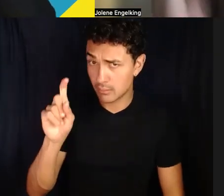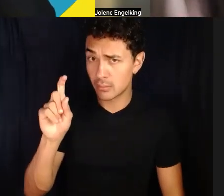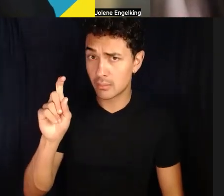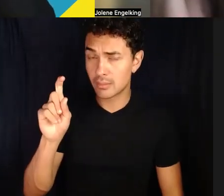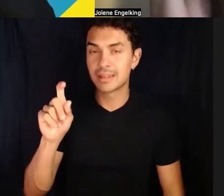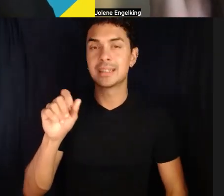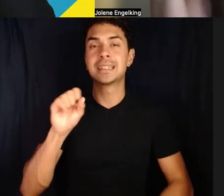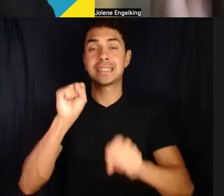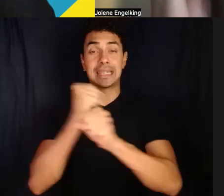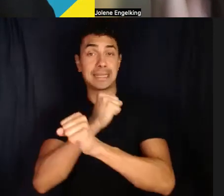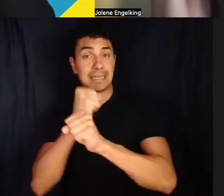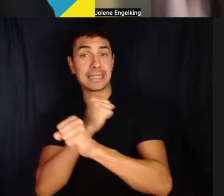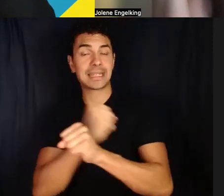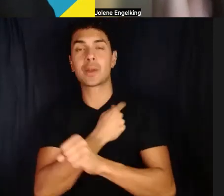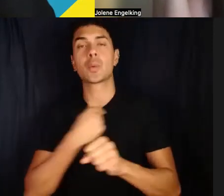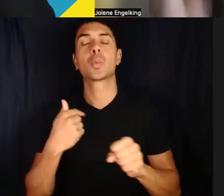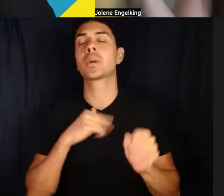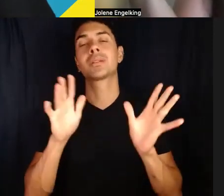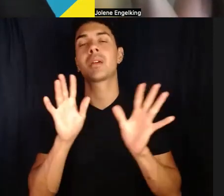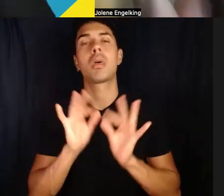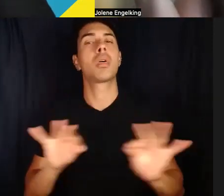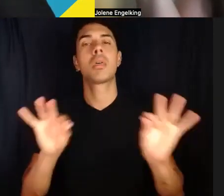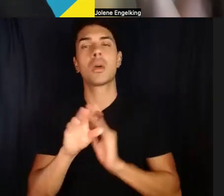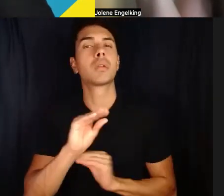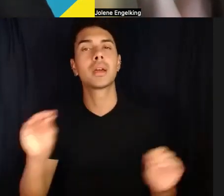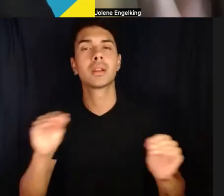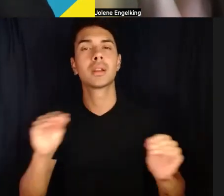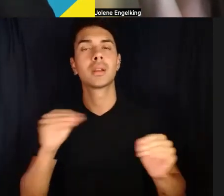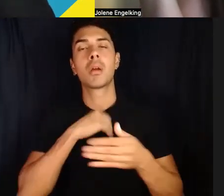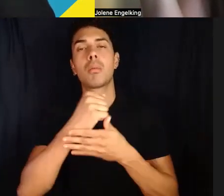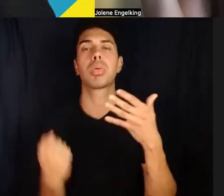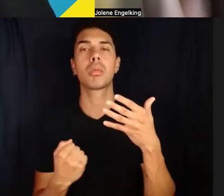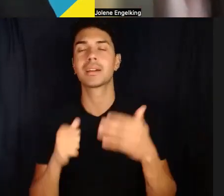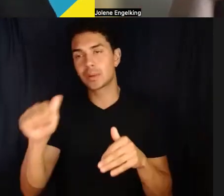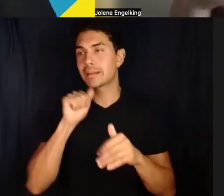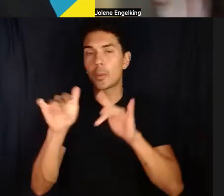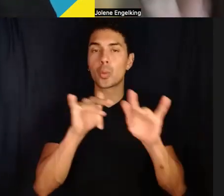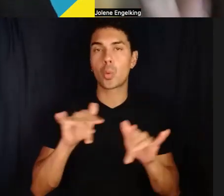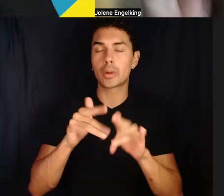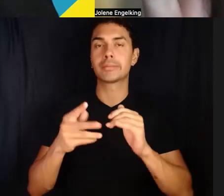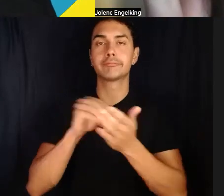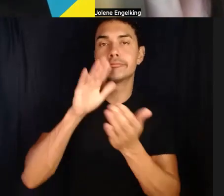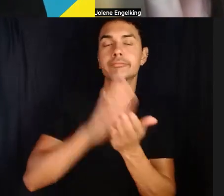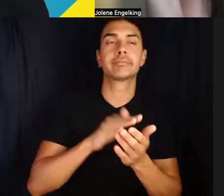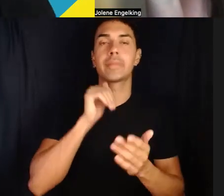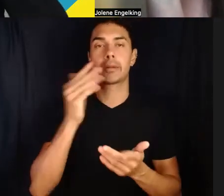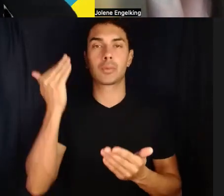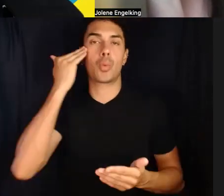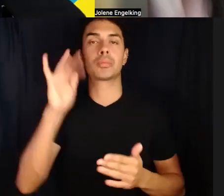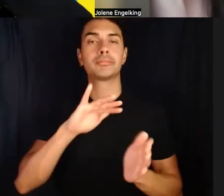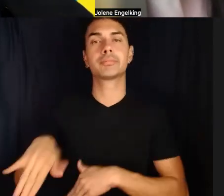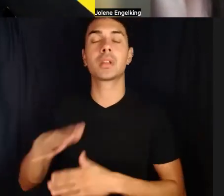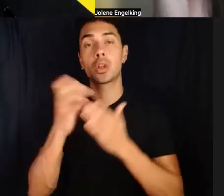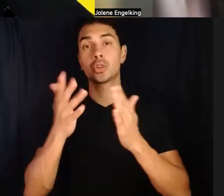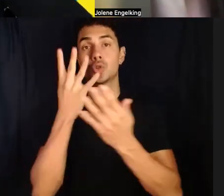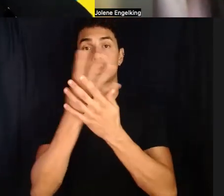statistically insignificant in so many things that we're not even reported upon in most spaces, right? Even a lot of the surveys and studies out